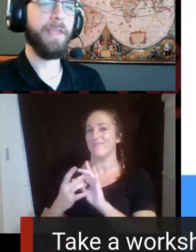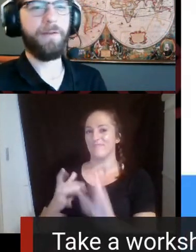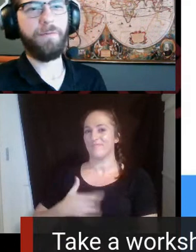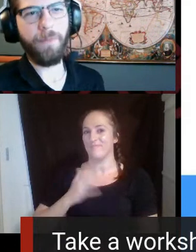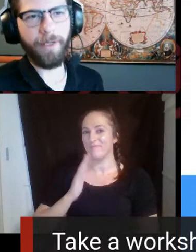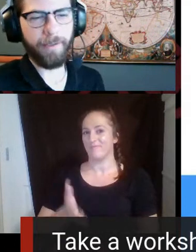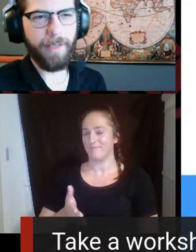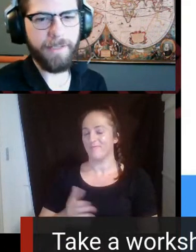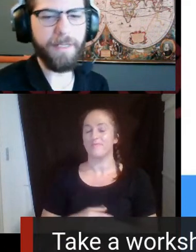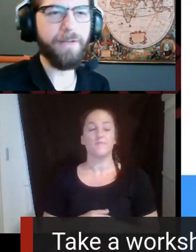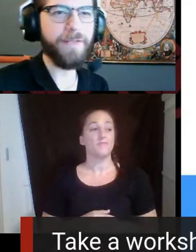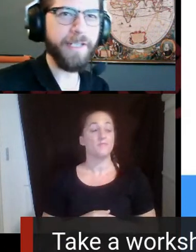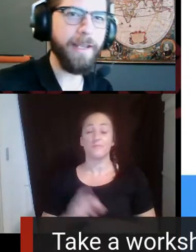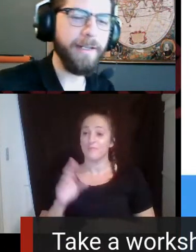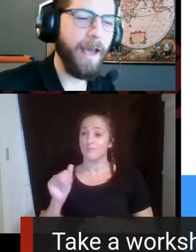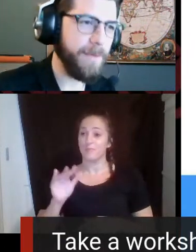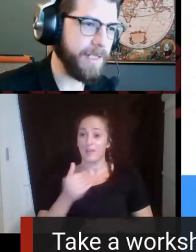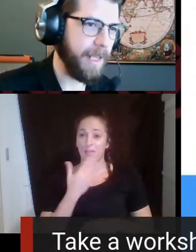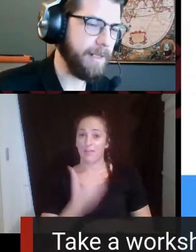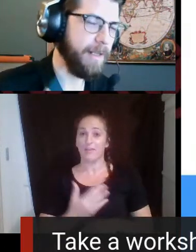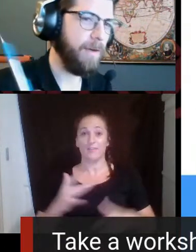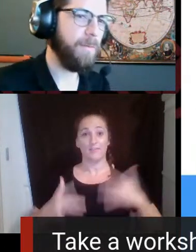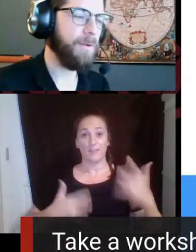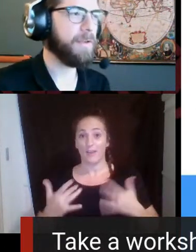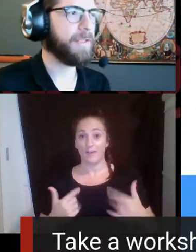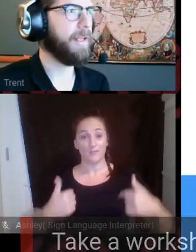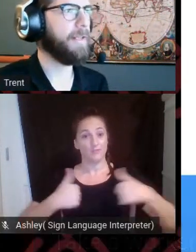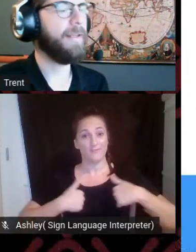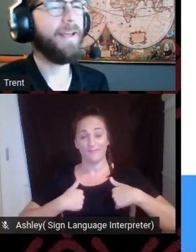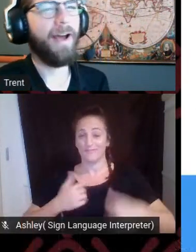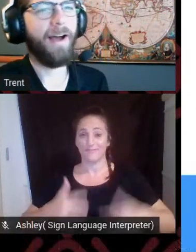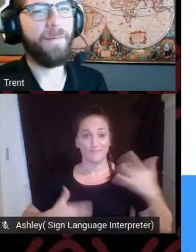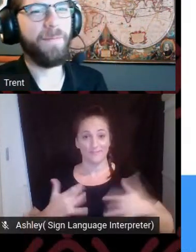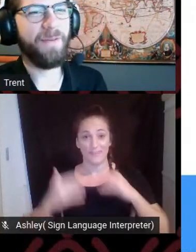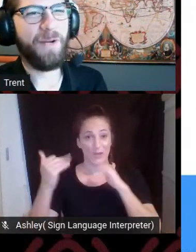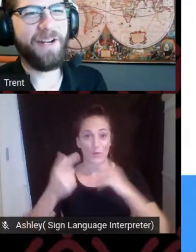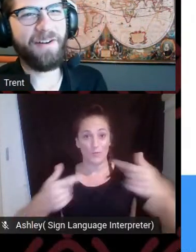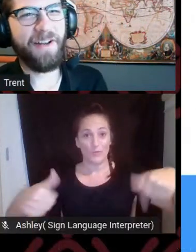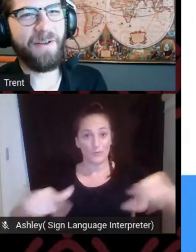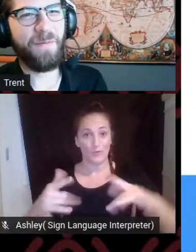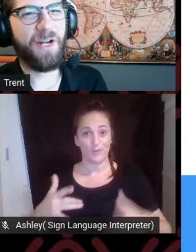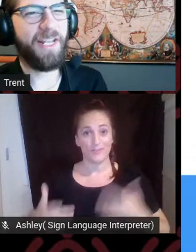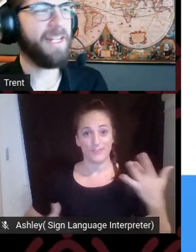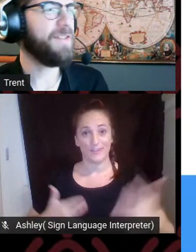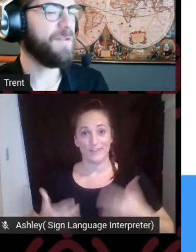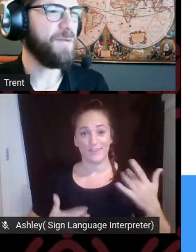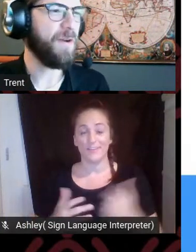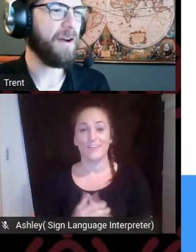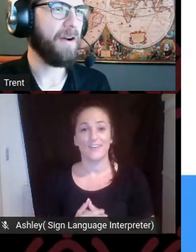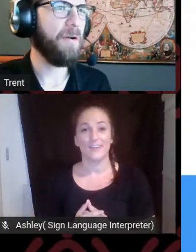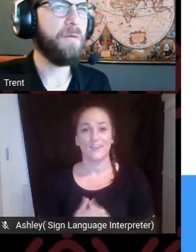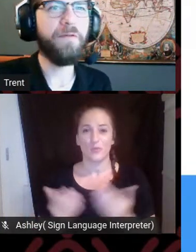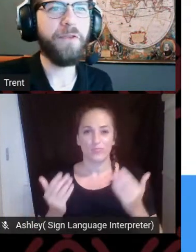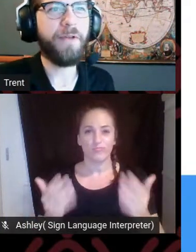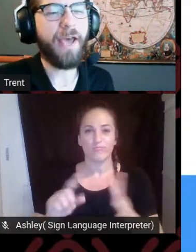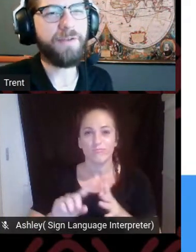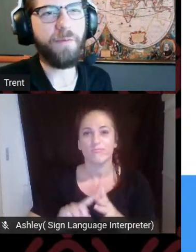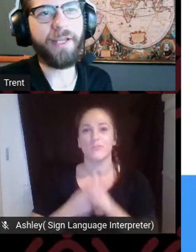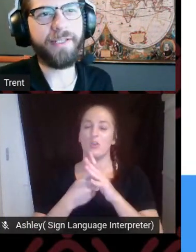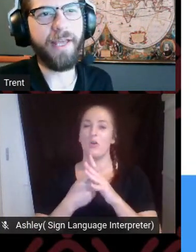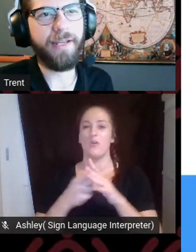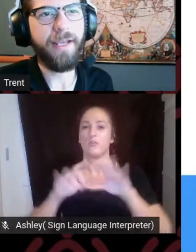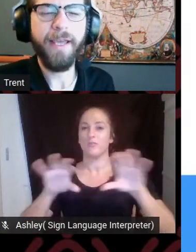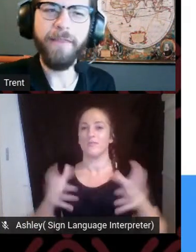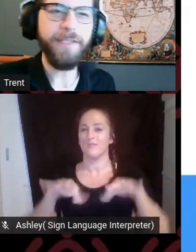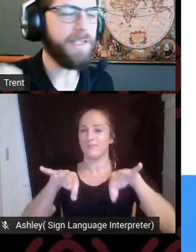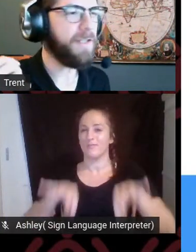All right, thank you, Rebecca. And speaking of excited, I'm excited. I hope you're excited. We're going to get into our overview. And as